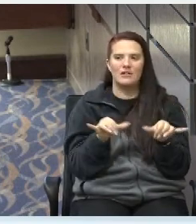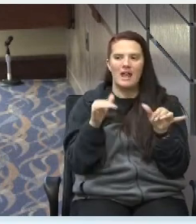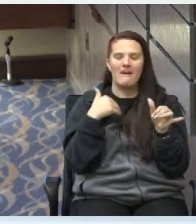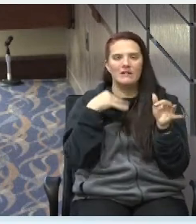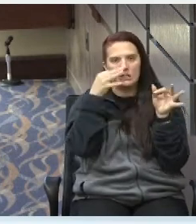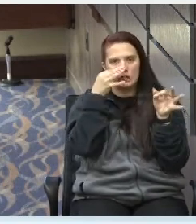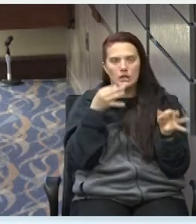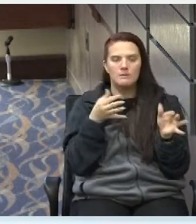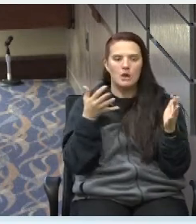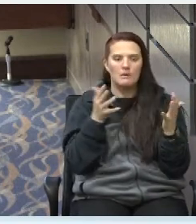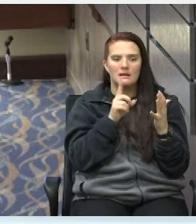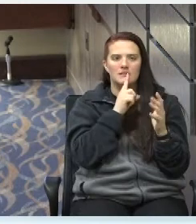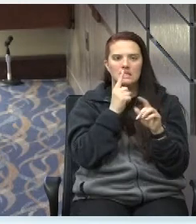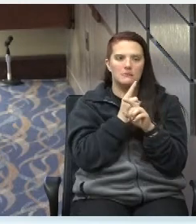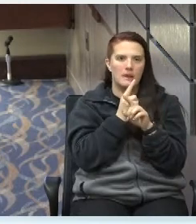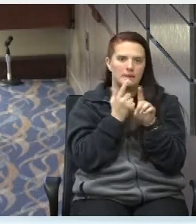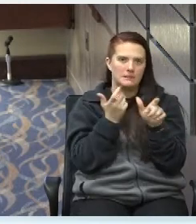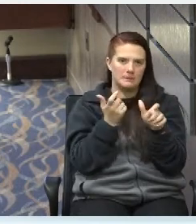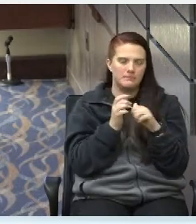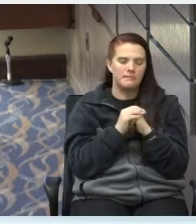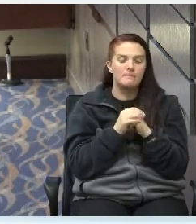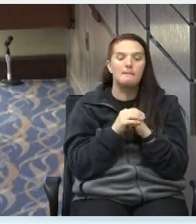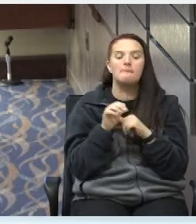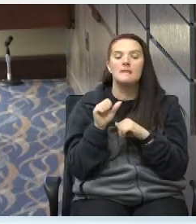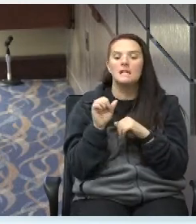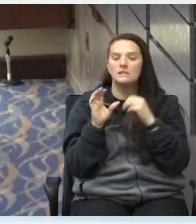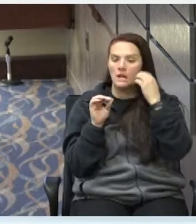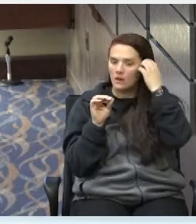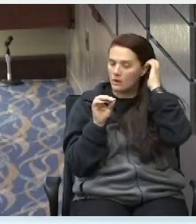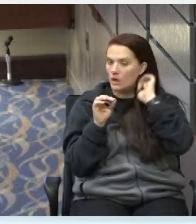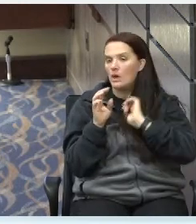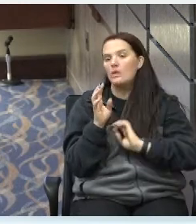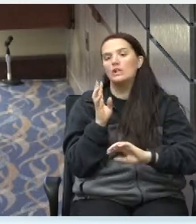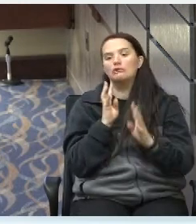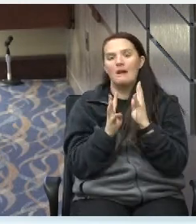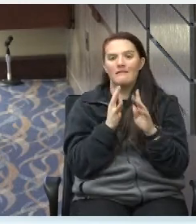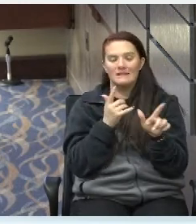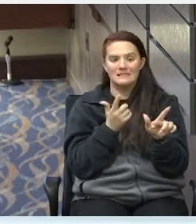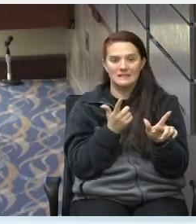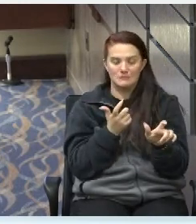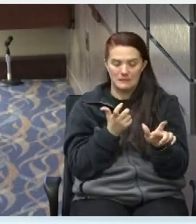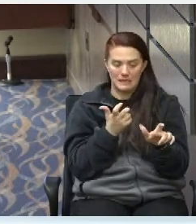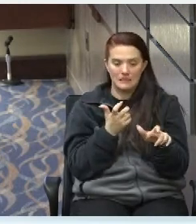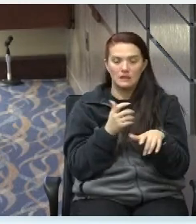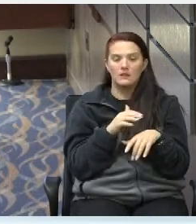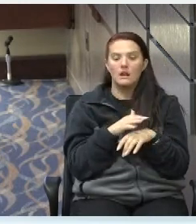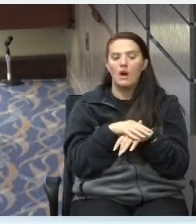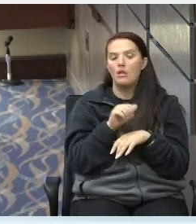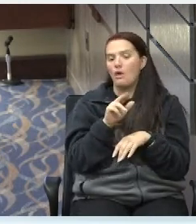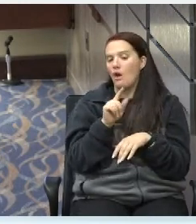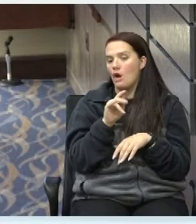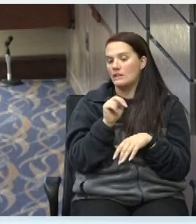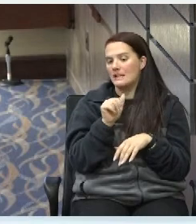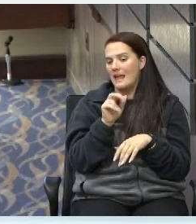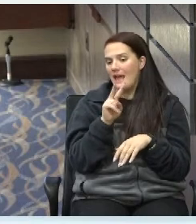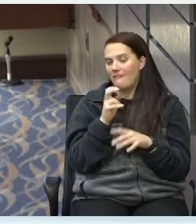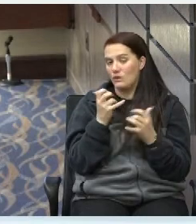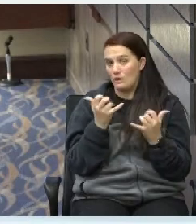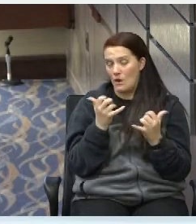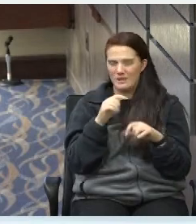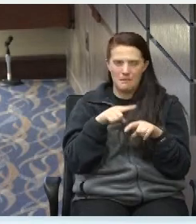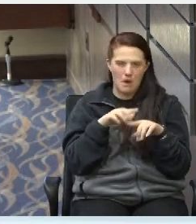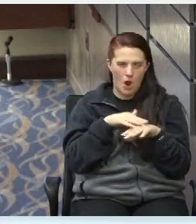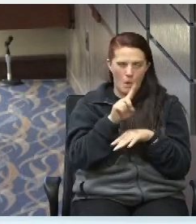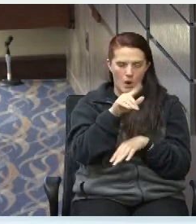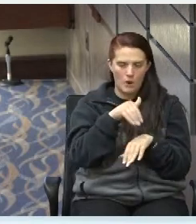determine what is the appropriate speed. So the traffic speed on the Austin Avenue corridor now, depending on where you're at,